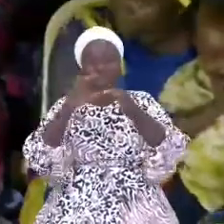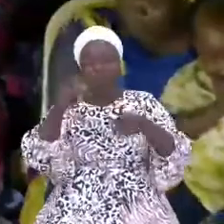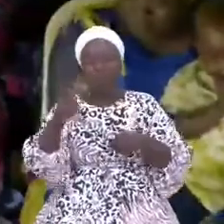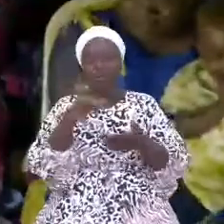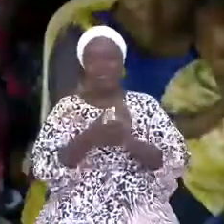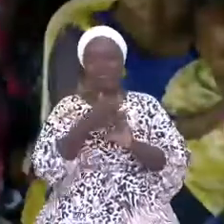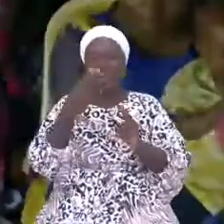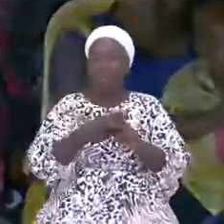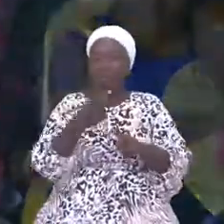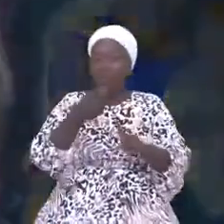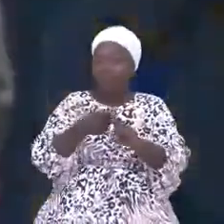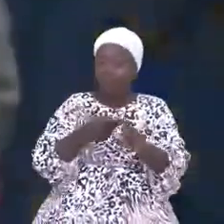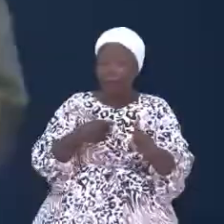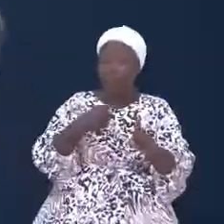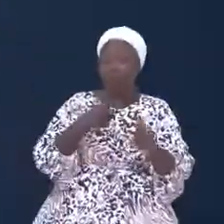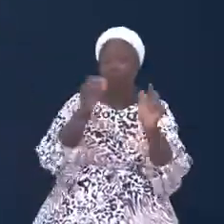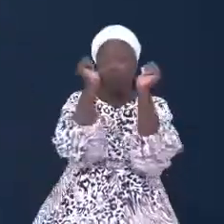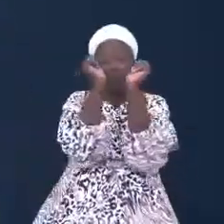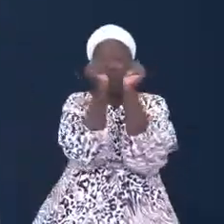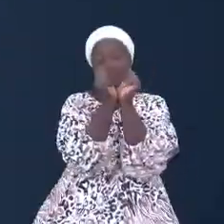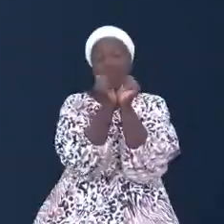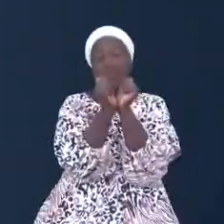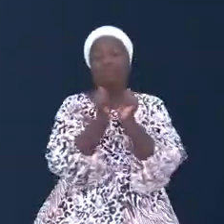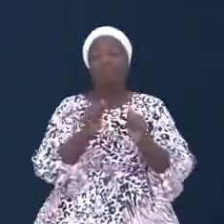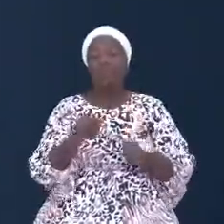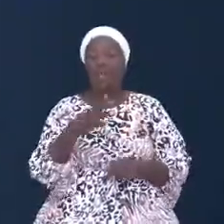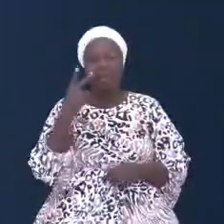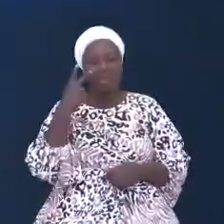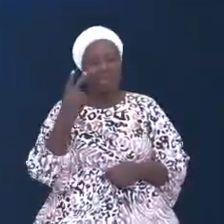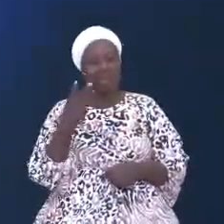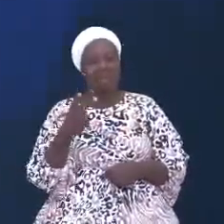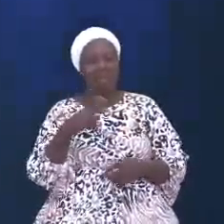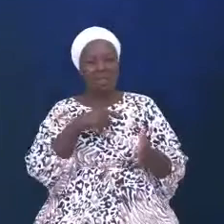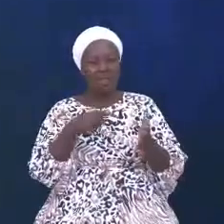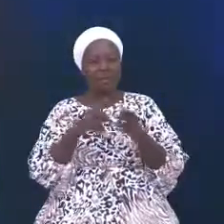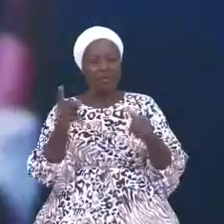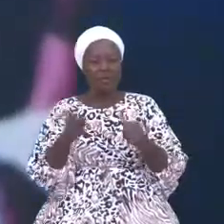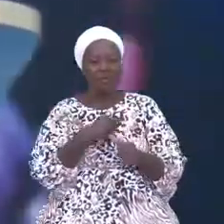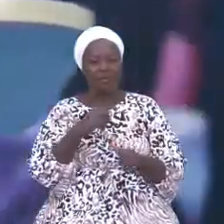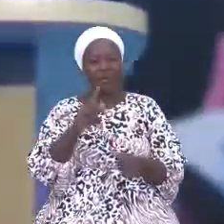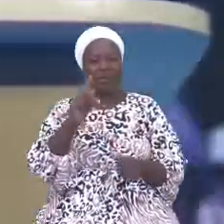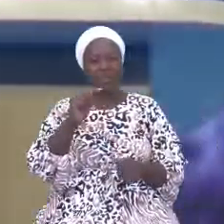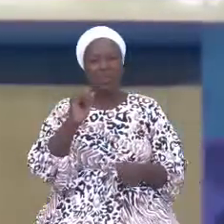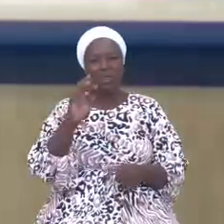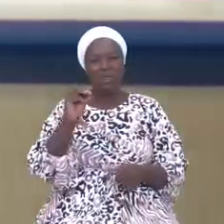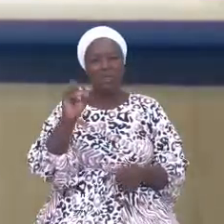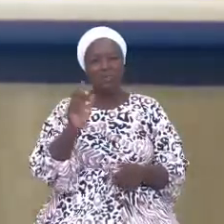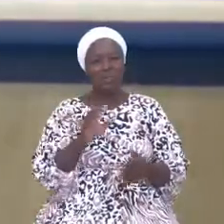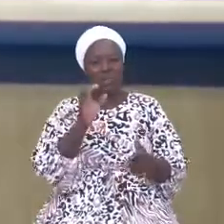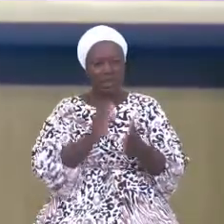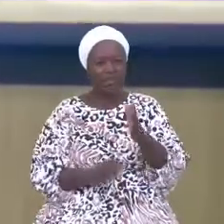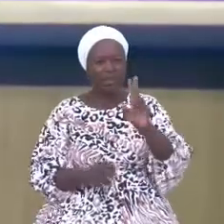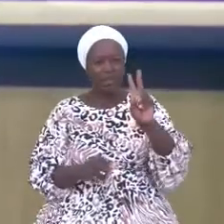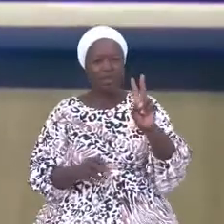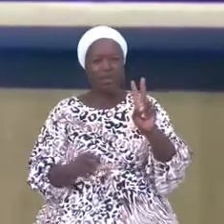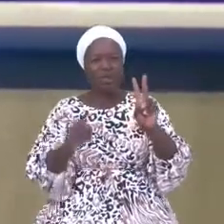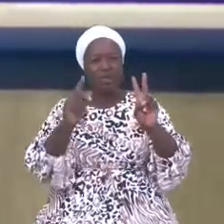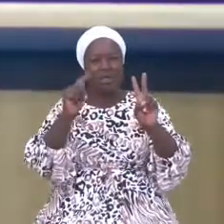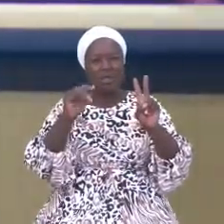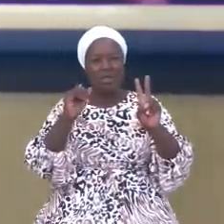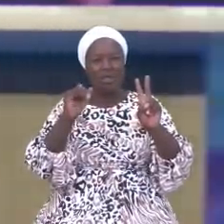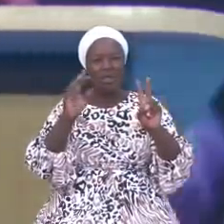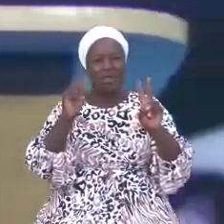you from slavery. Look at this in 1 Timothy chapter 2, and I'm reading there from verse